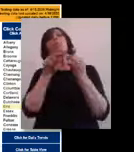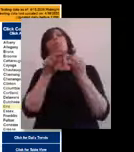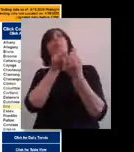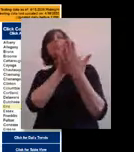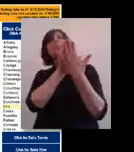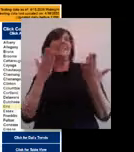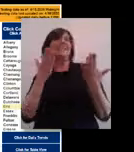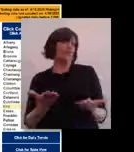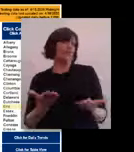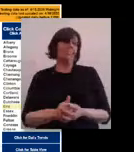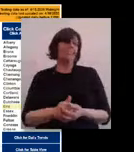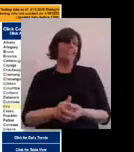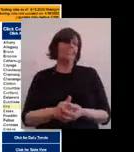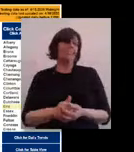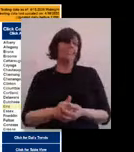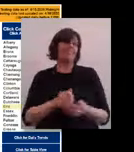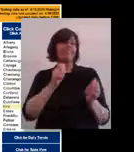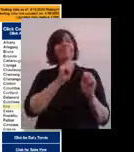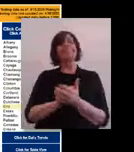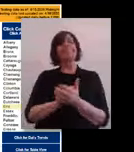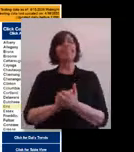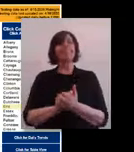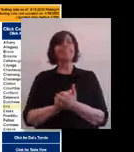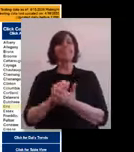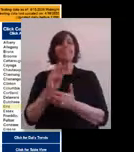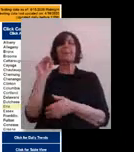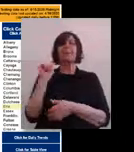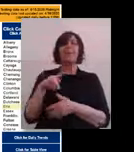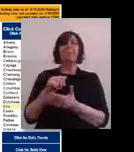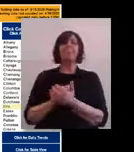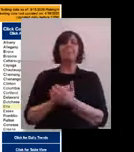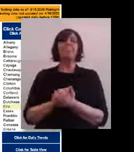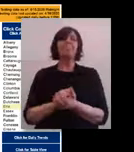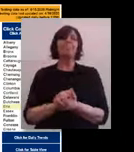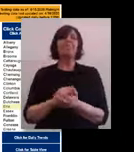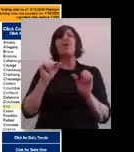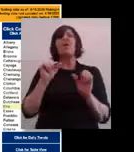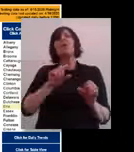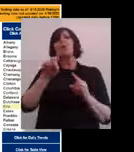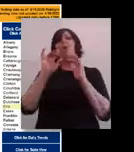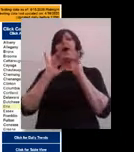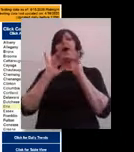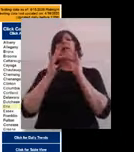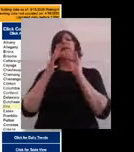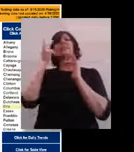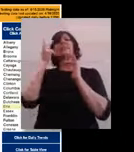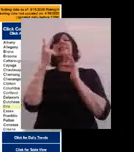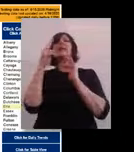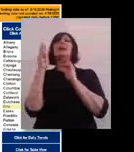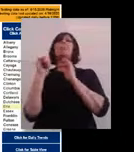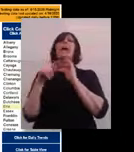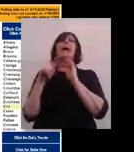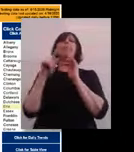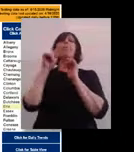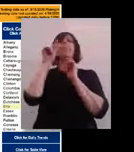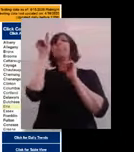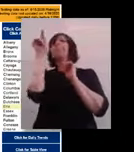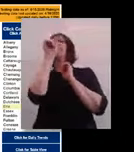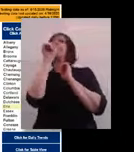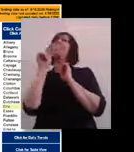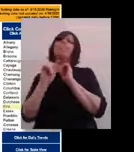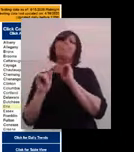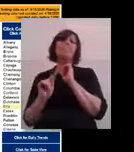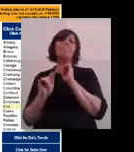Next slide, mapping. Of course, you can go online and see the county's mapping slide as well as New York State's, but I find it